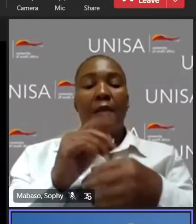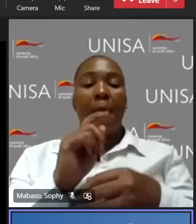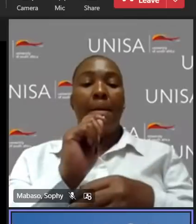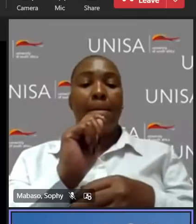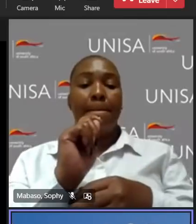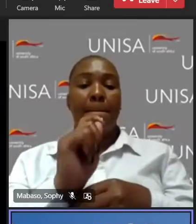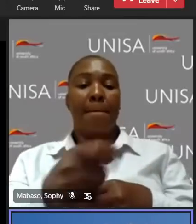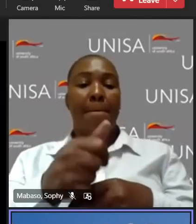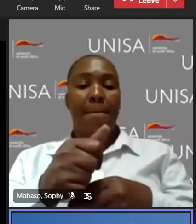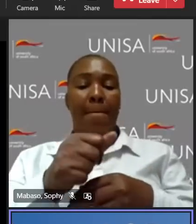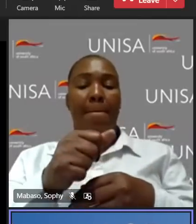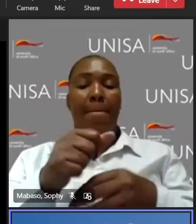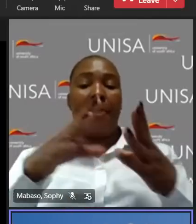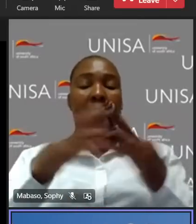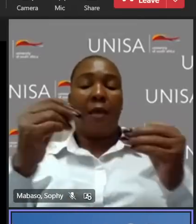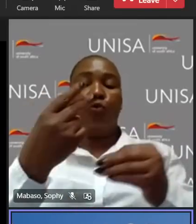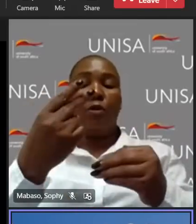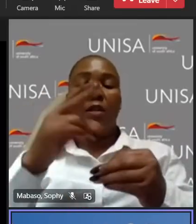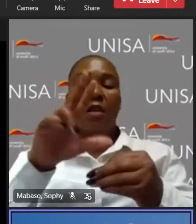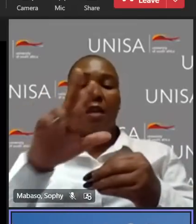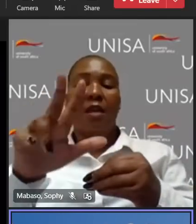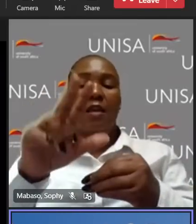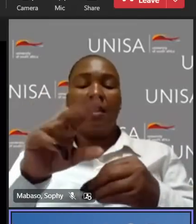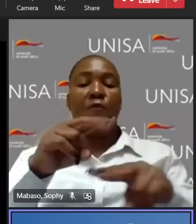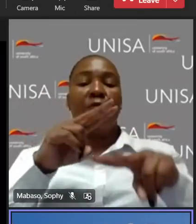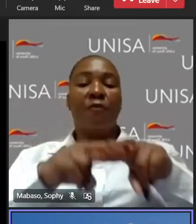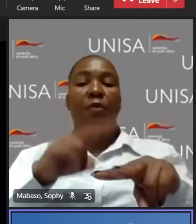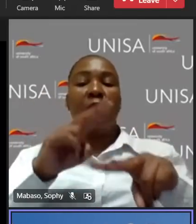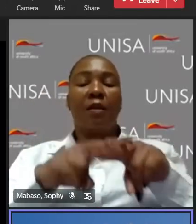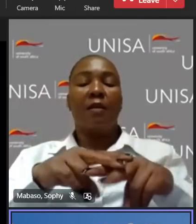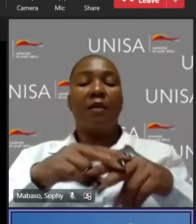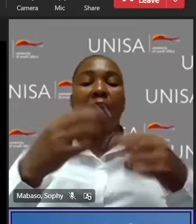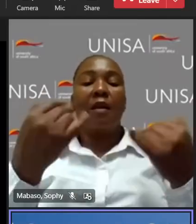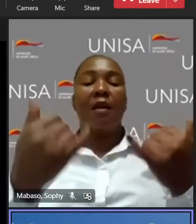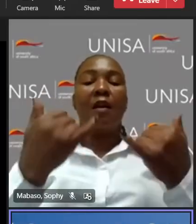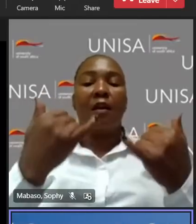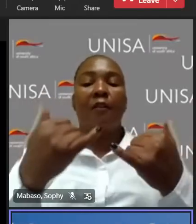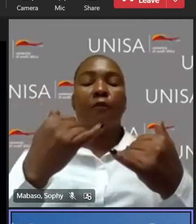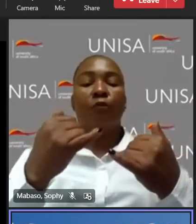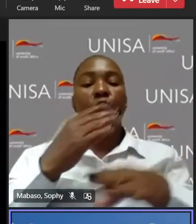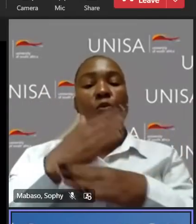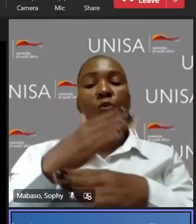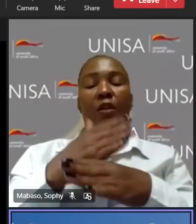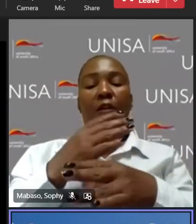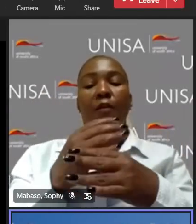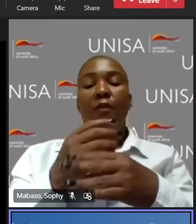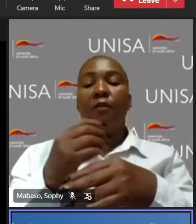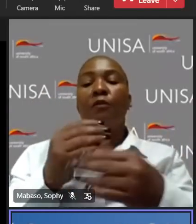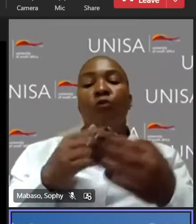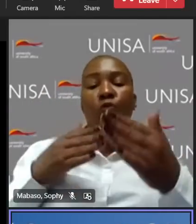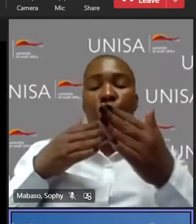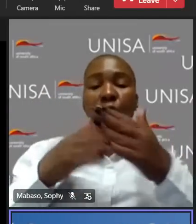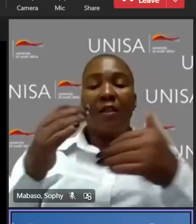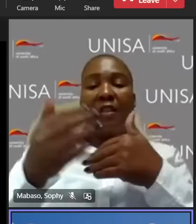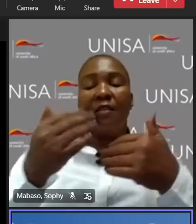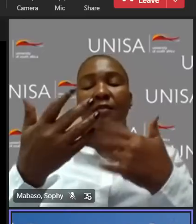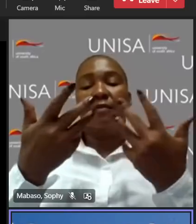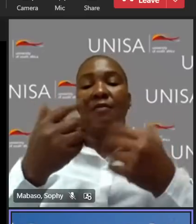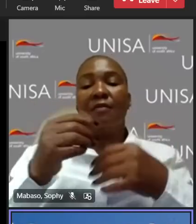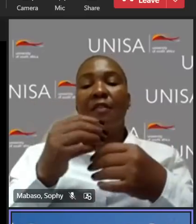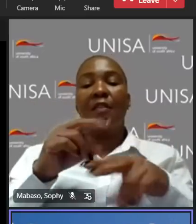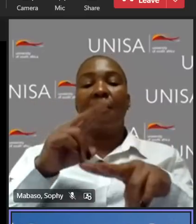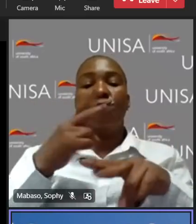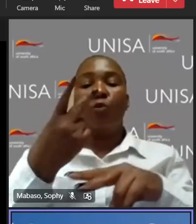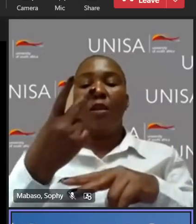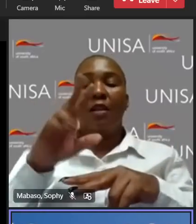due on the 28th of February. So we are working towards the 28th of February. Students must not be